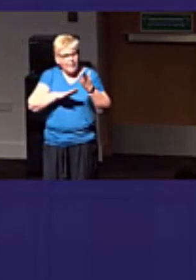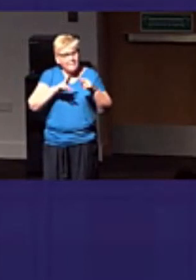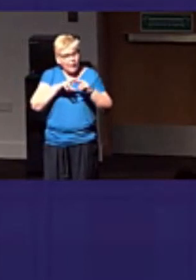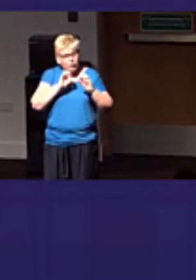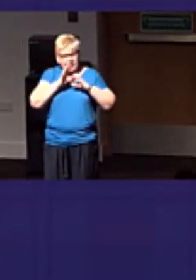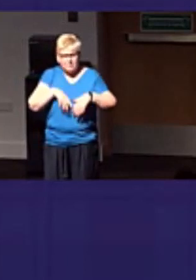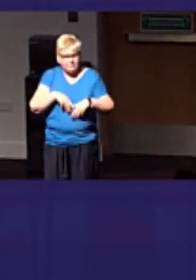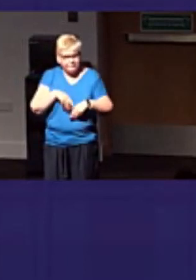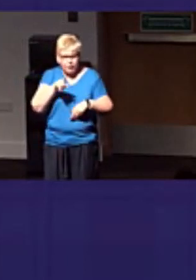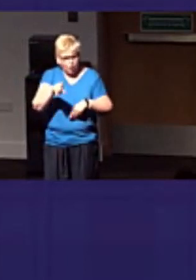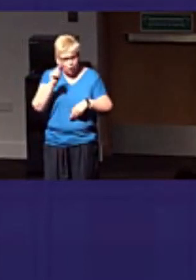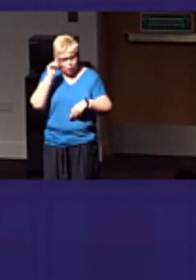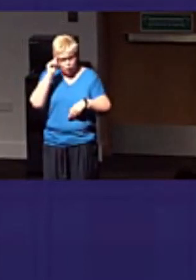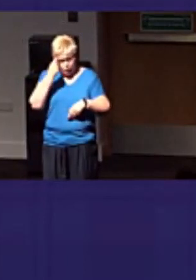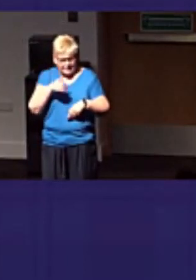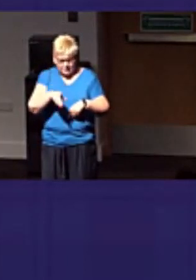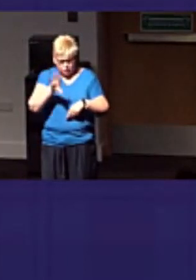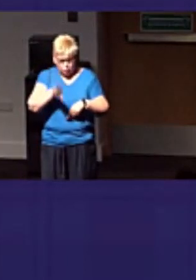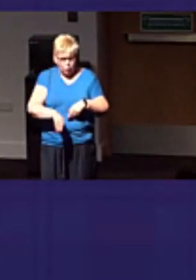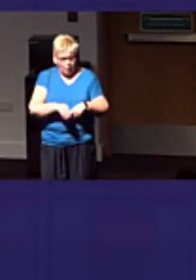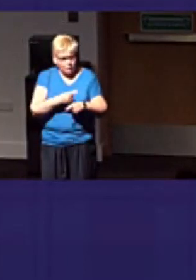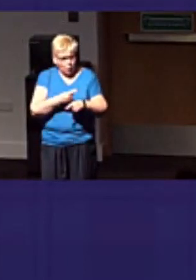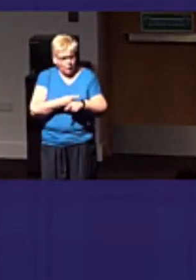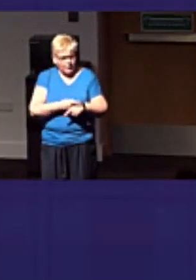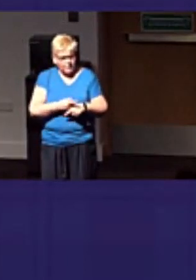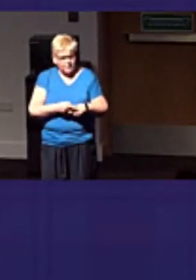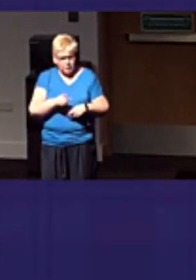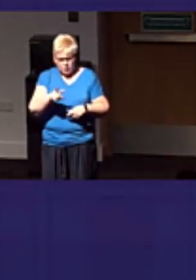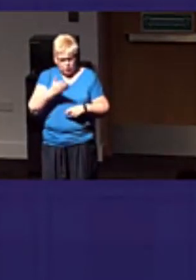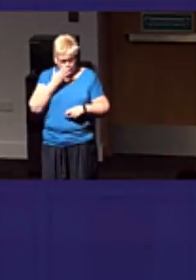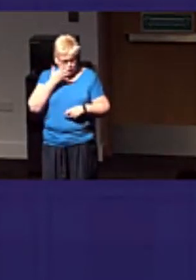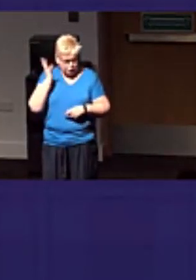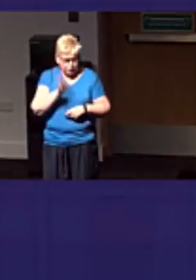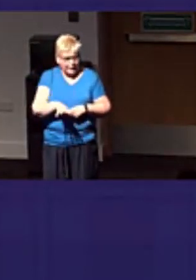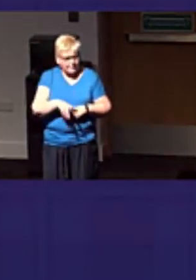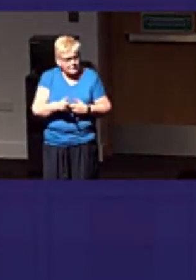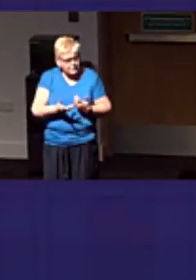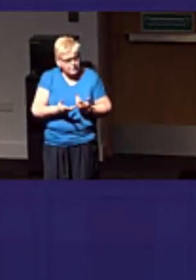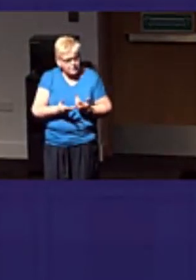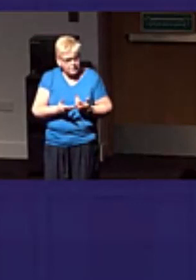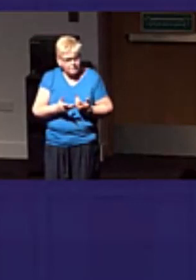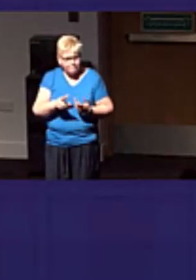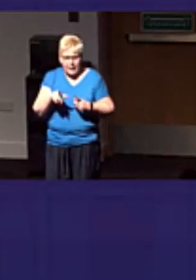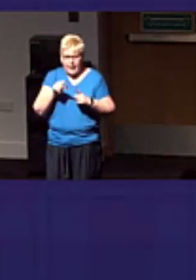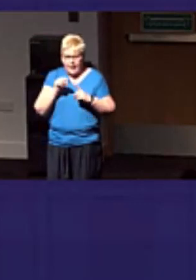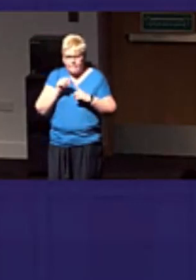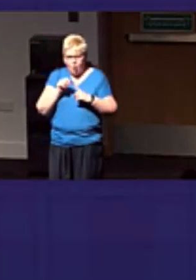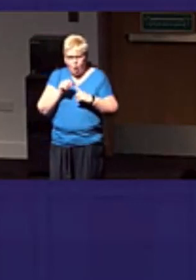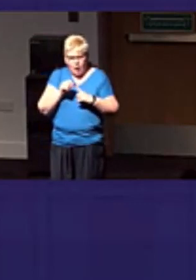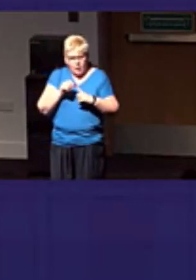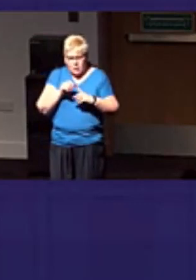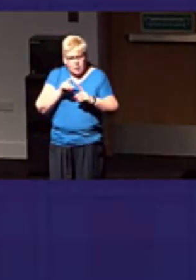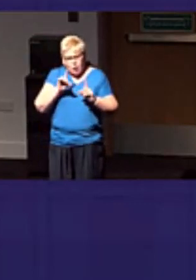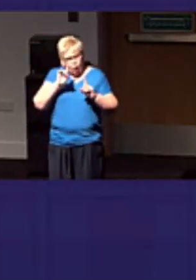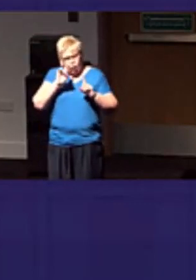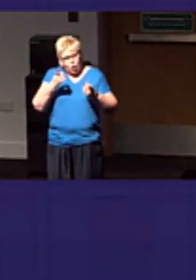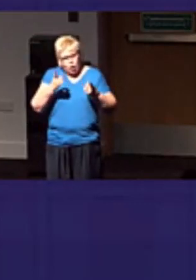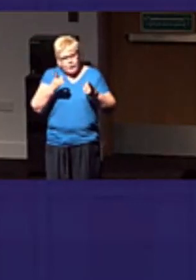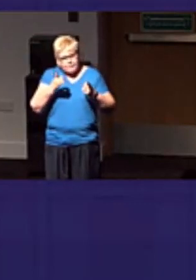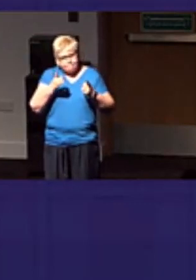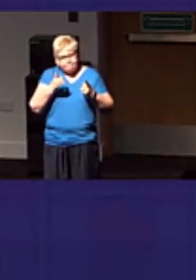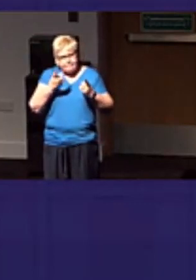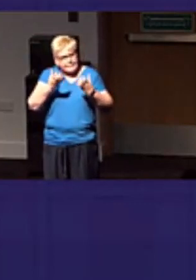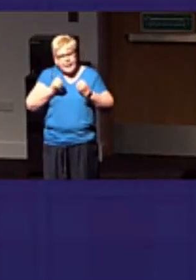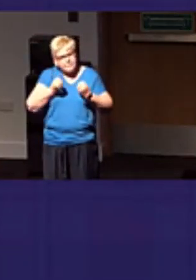crazy. You have to stop talking about this. You are bringing shame to our family." And Paula couldn't stand by and let that happen to one other